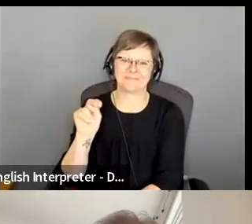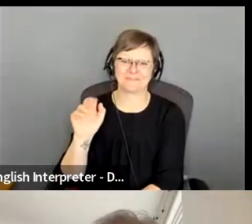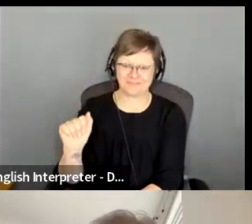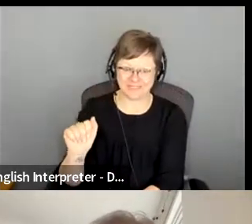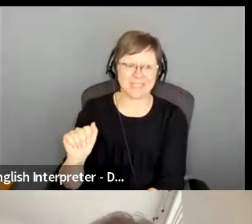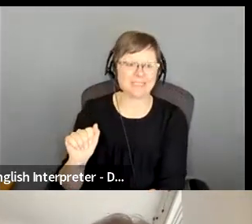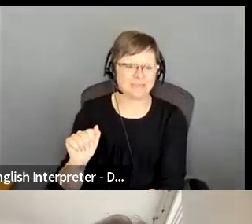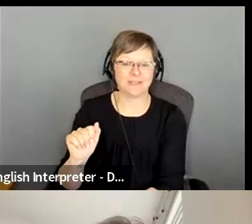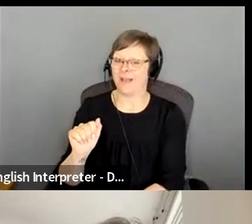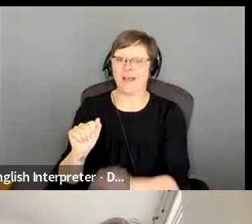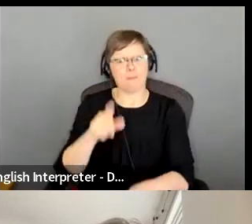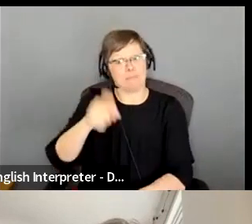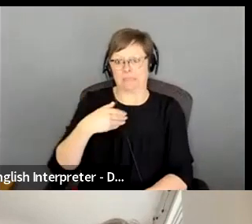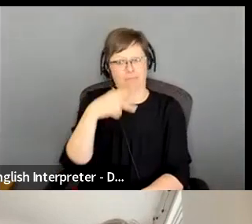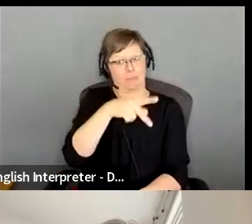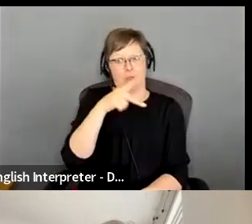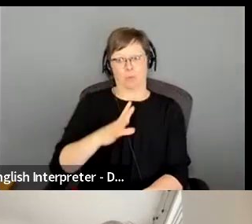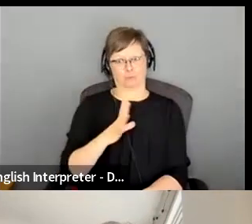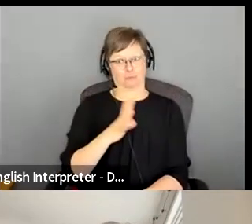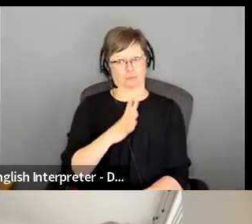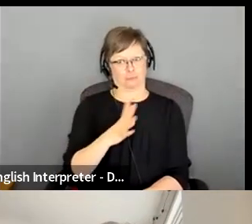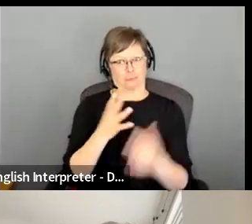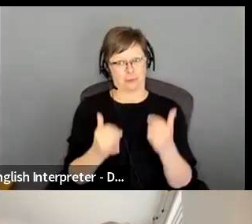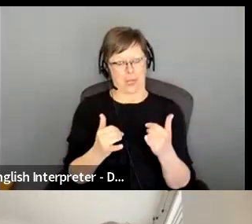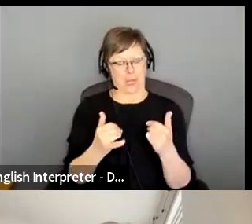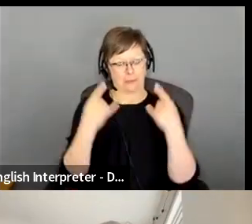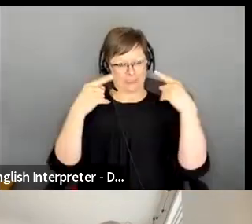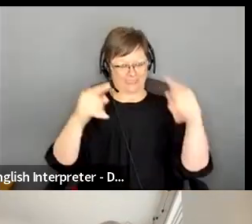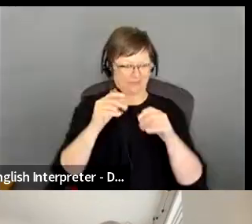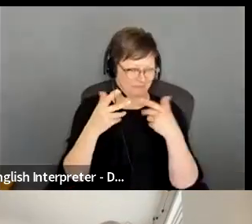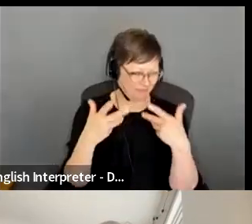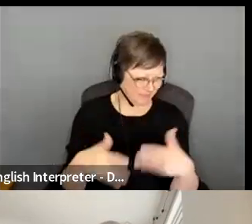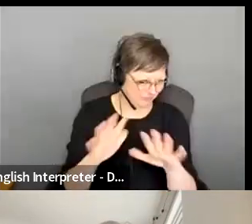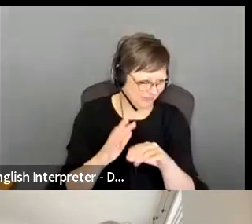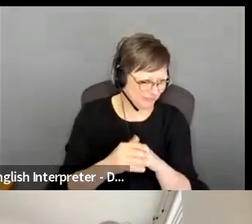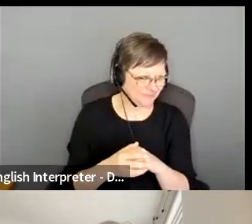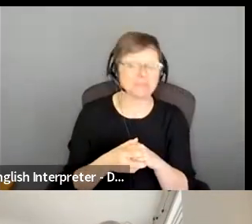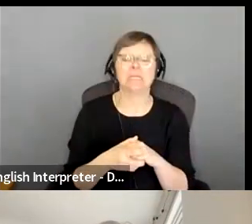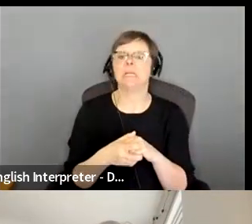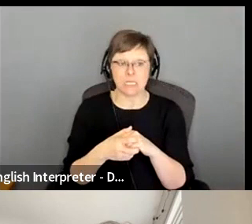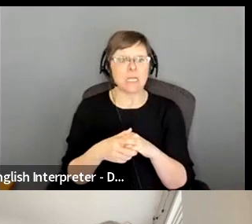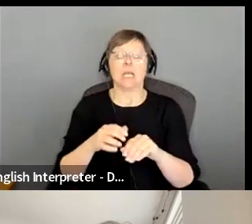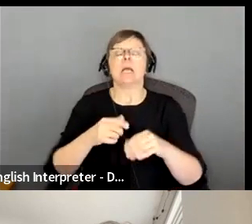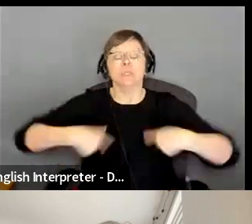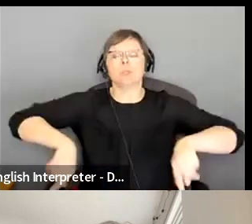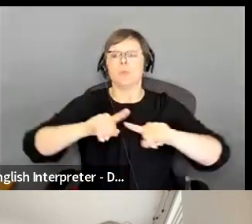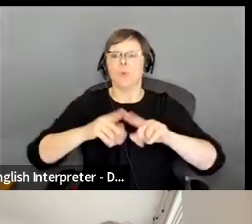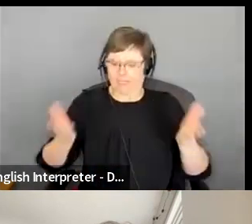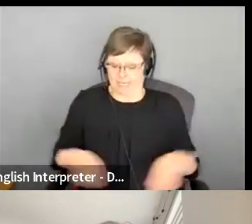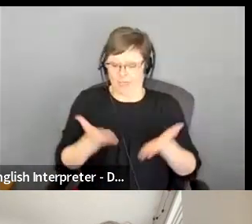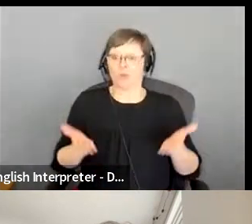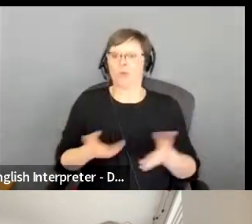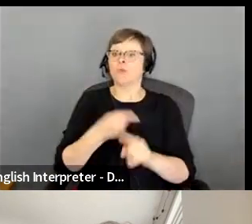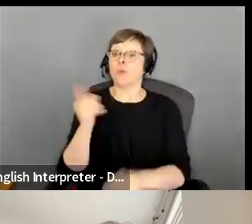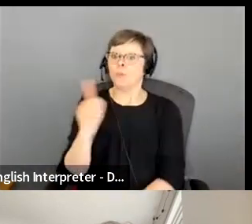official until there's a PowerPoint. So thank you. But I'd like to acknowledge that we're coming to you